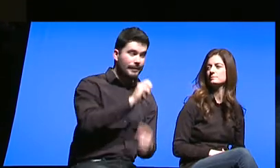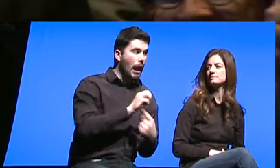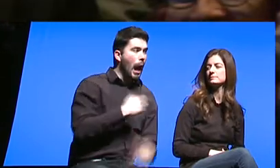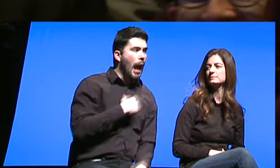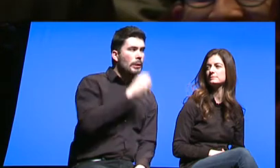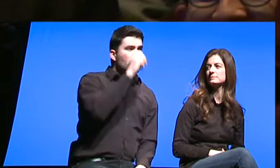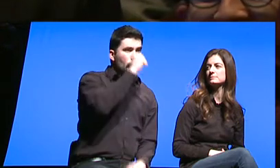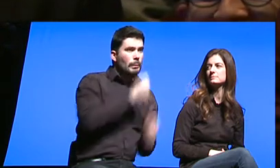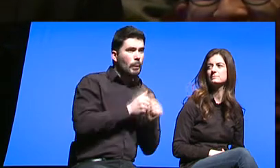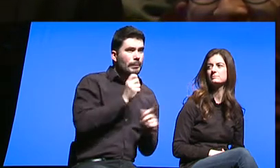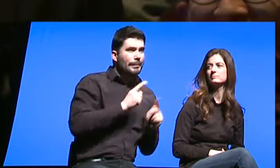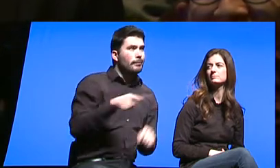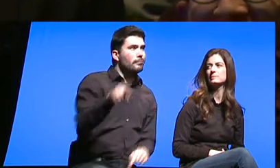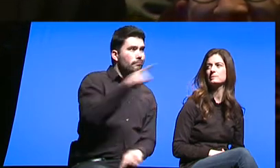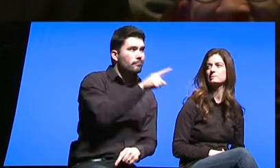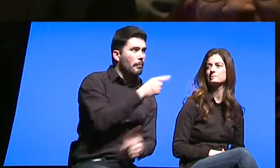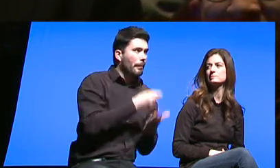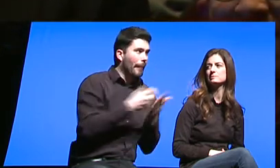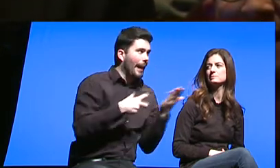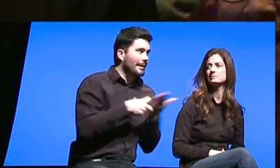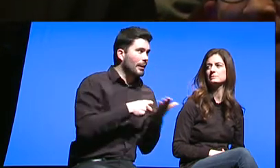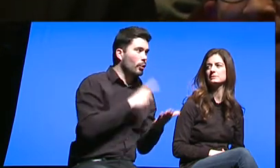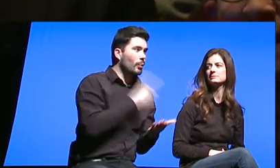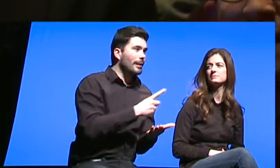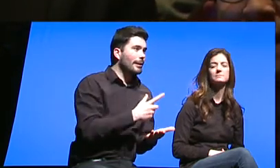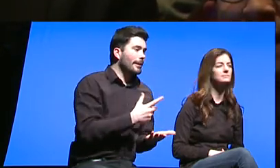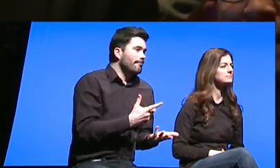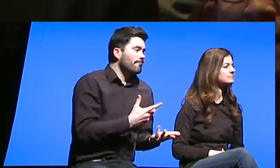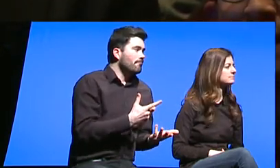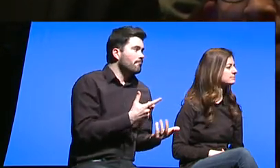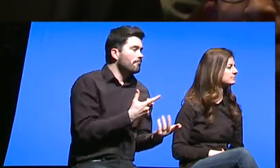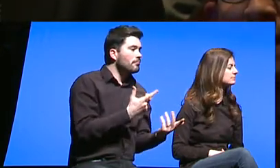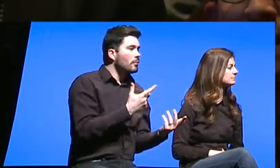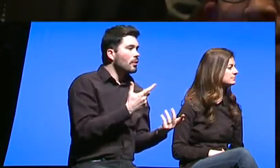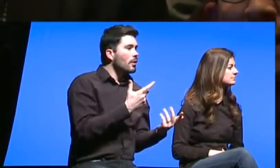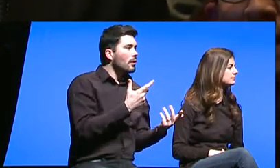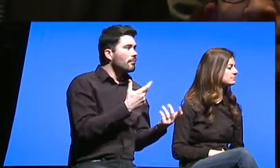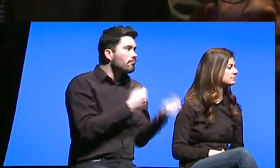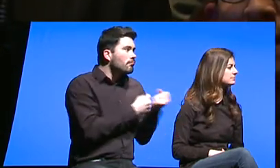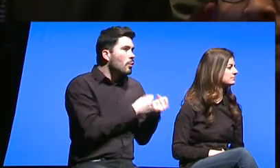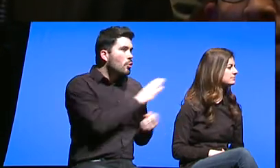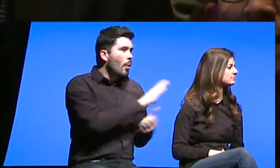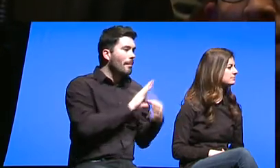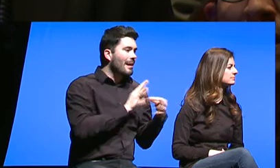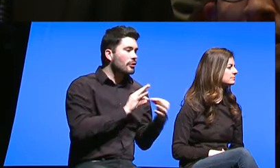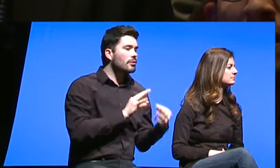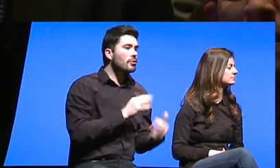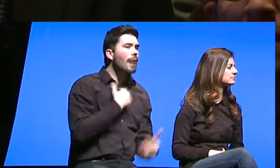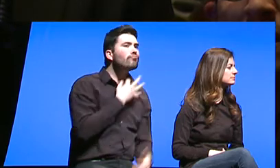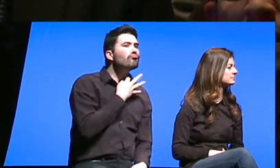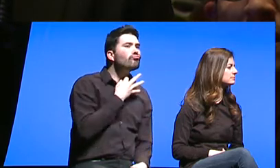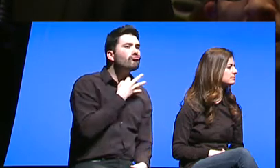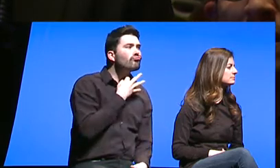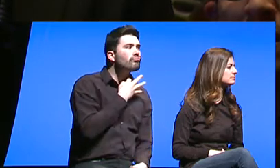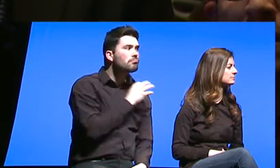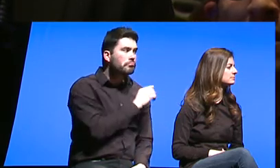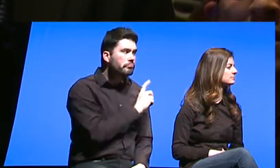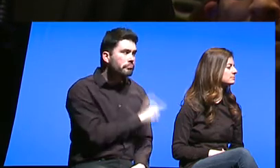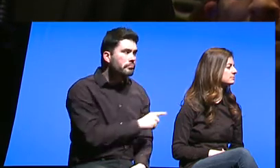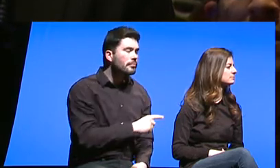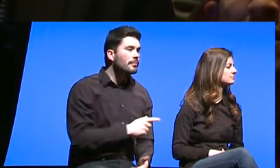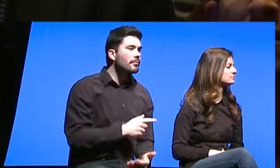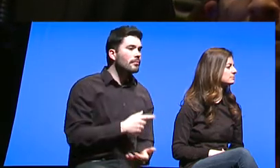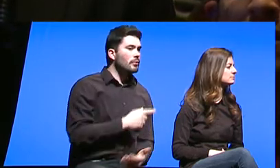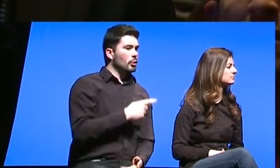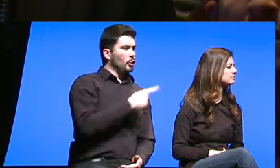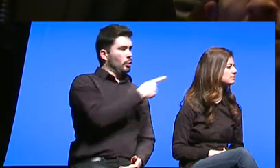who buy tickets are sympathetic to your message, and I'm curious what efforts, if any, you've made to